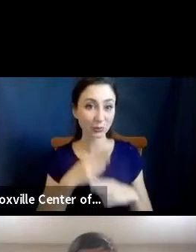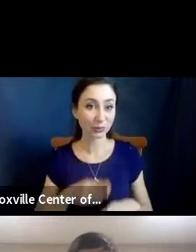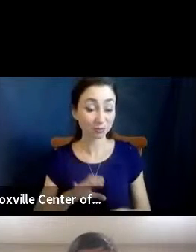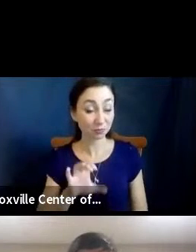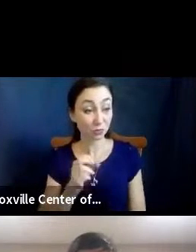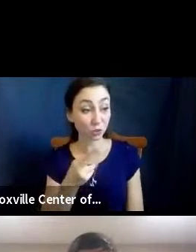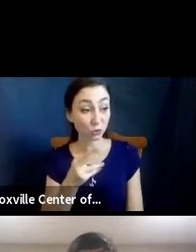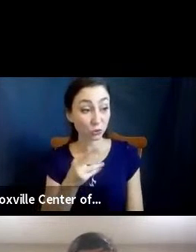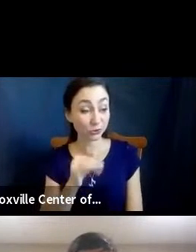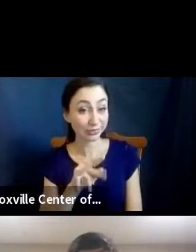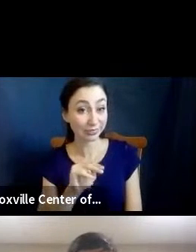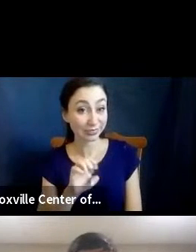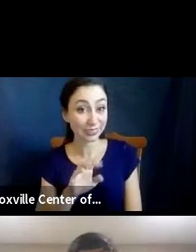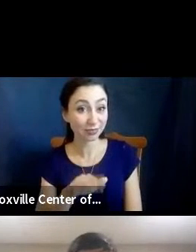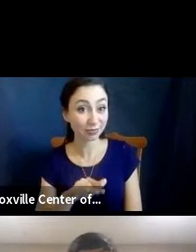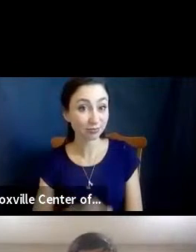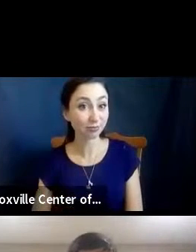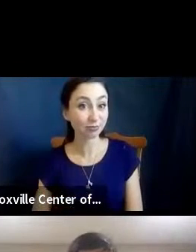Christine?